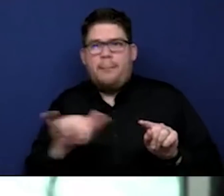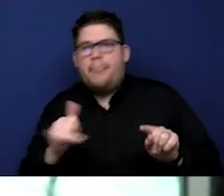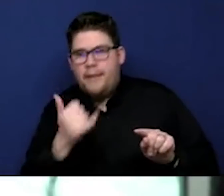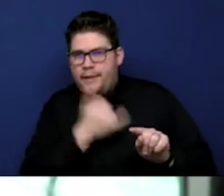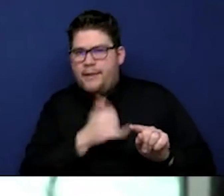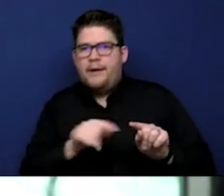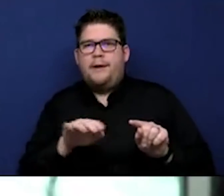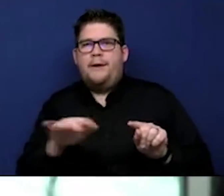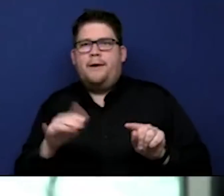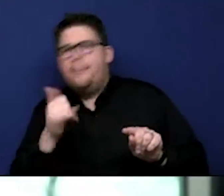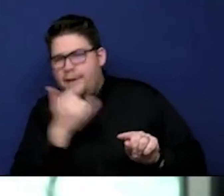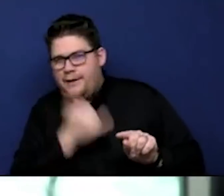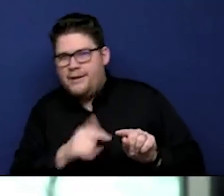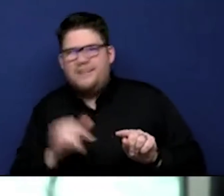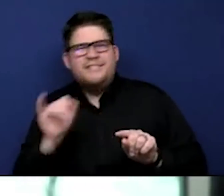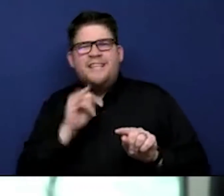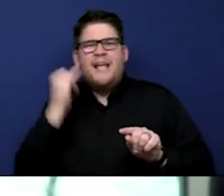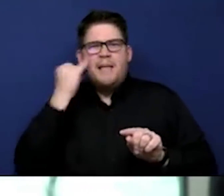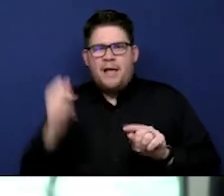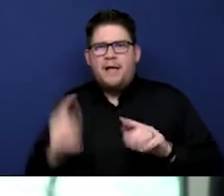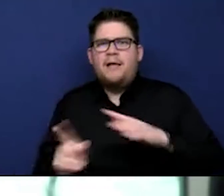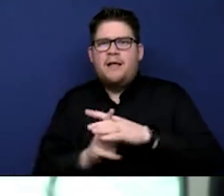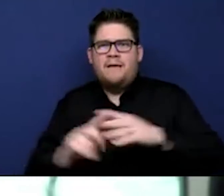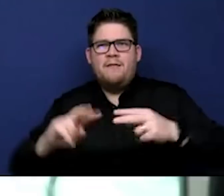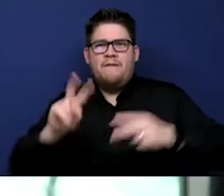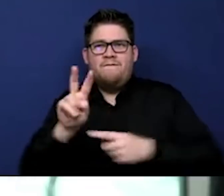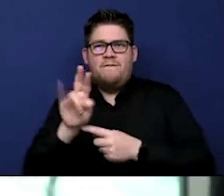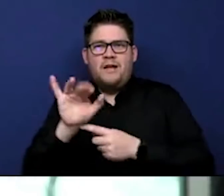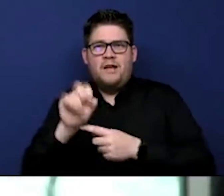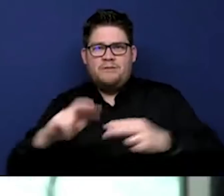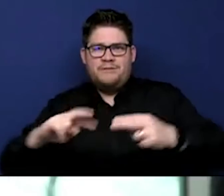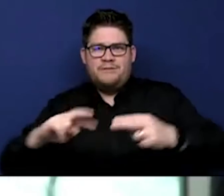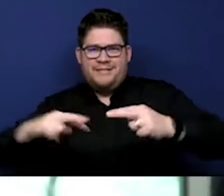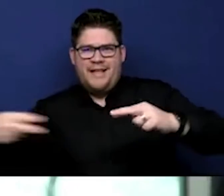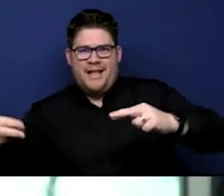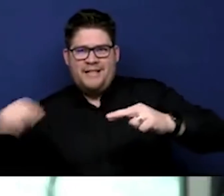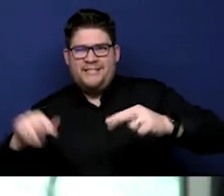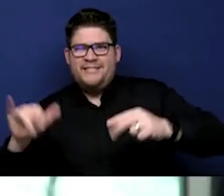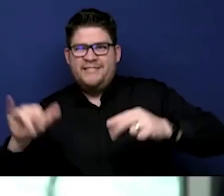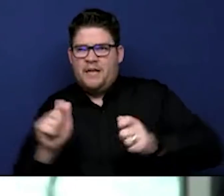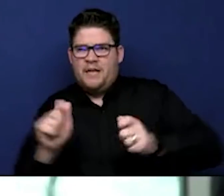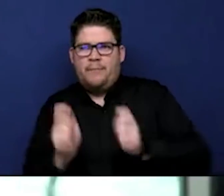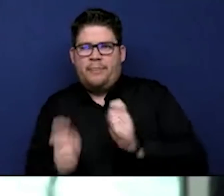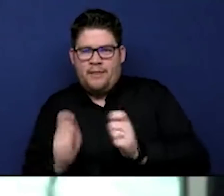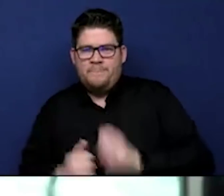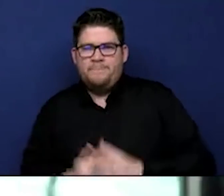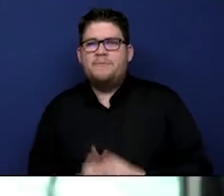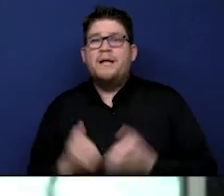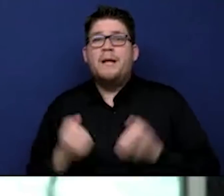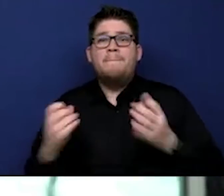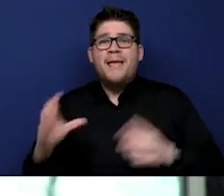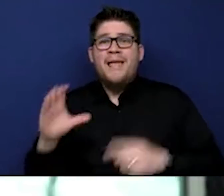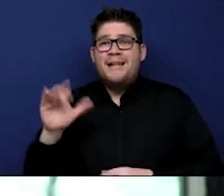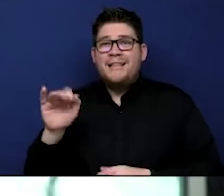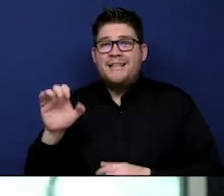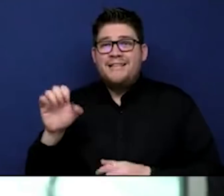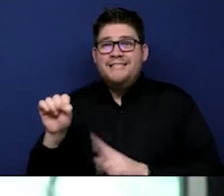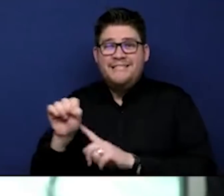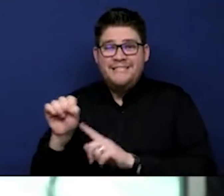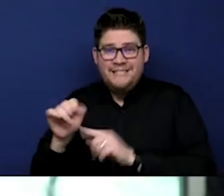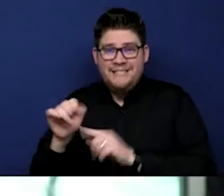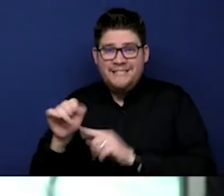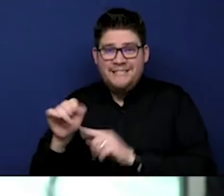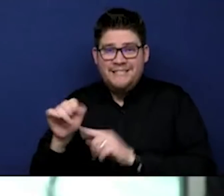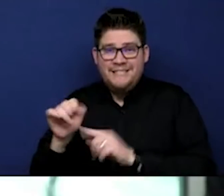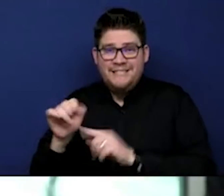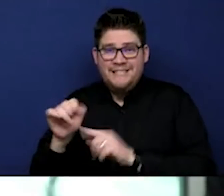cases happening in the US, in Brazil, in the UK, for example. Sometimes a mutation, so a